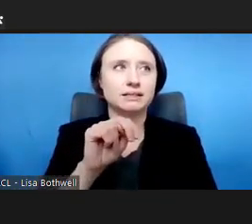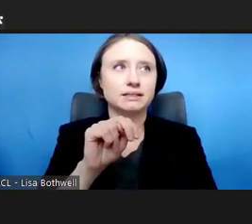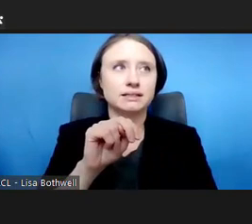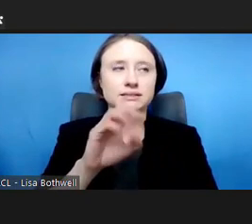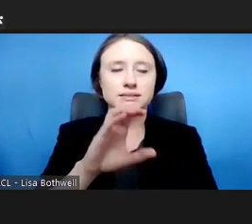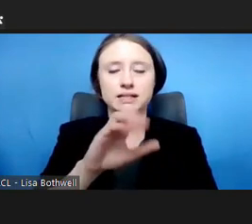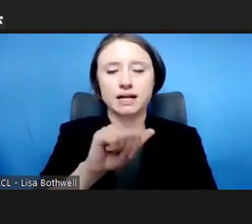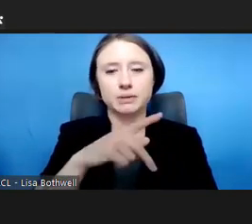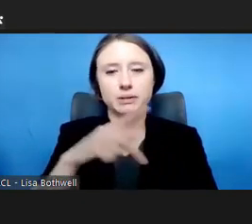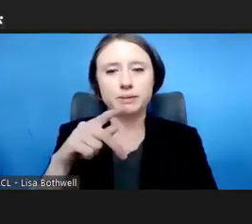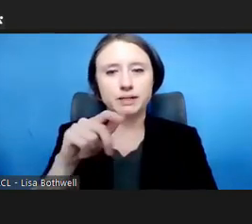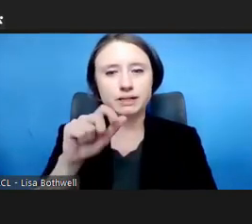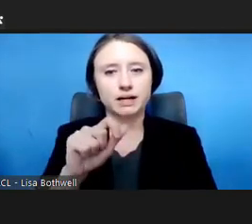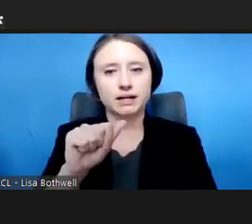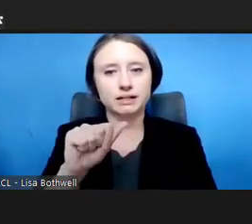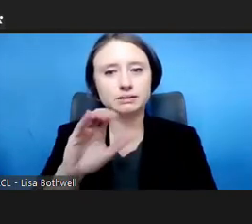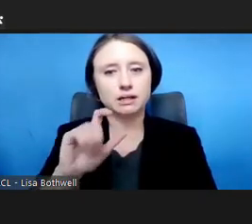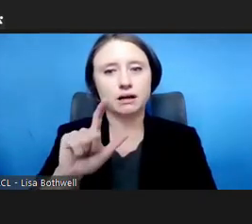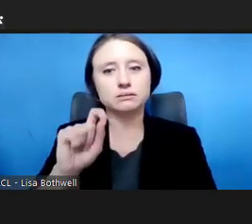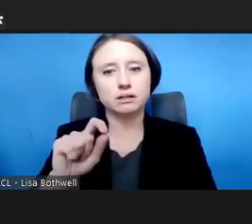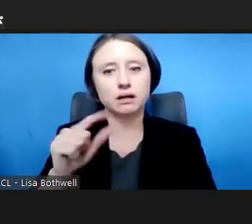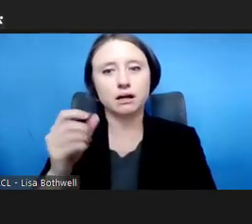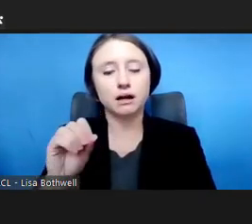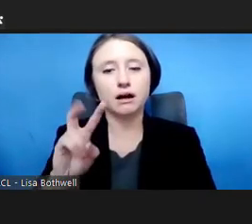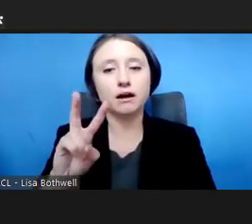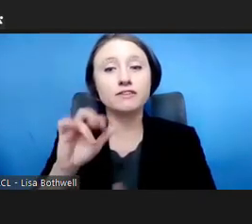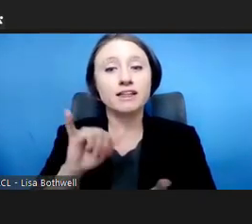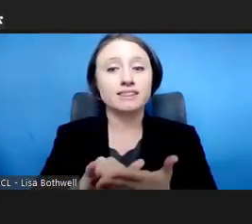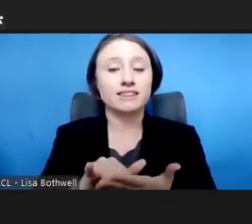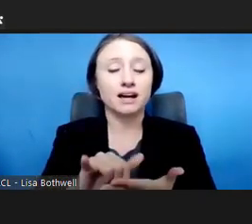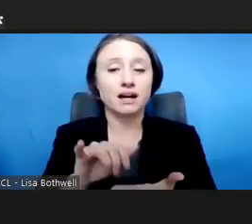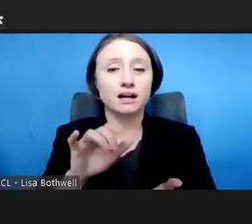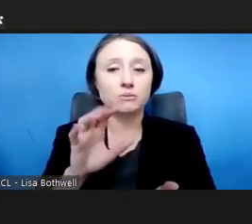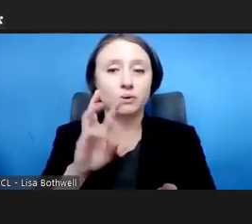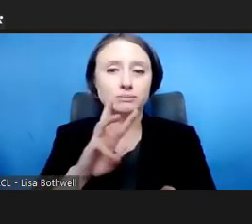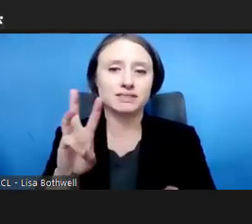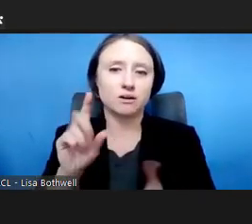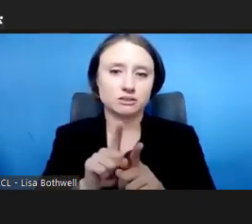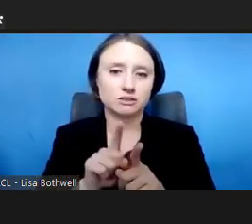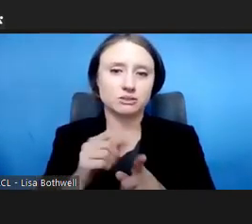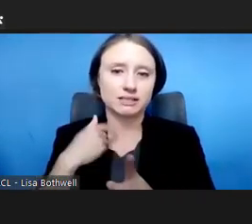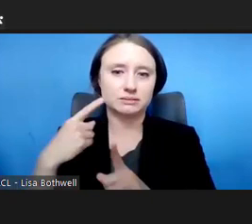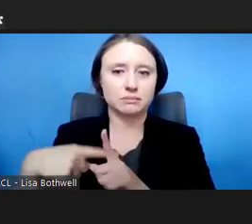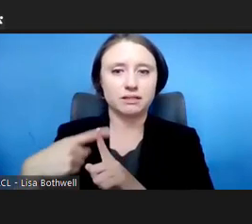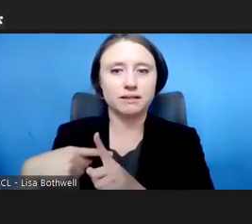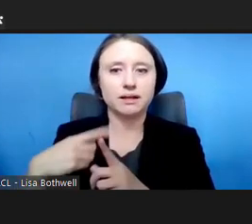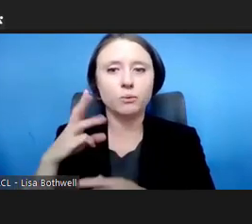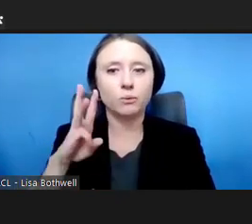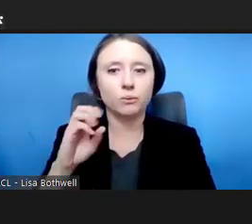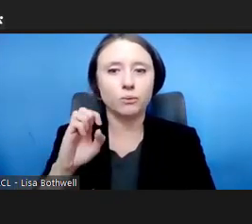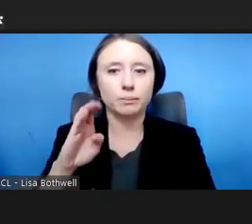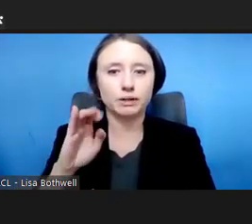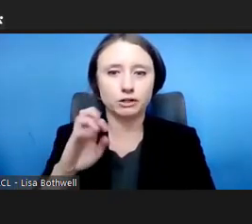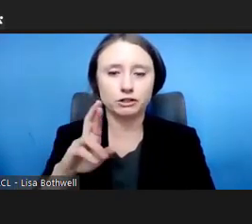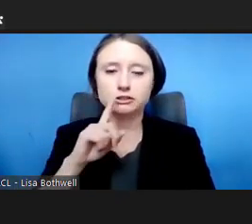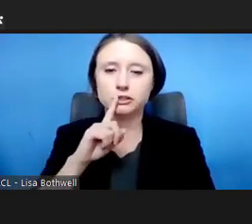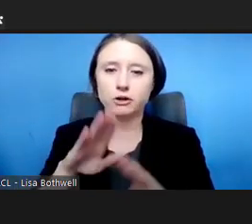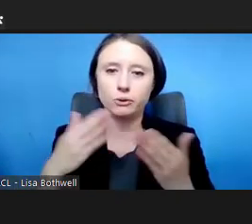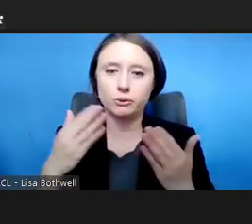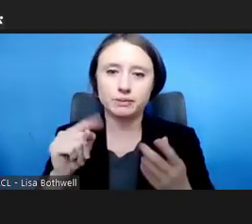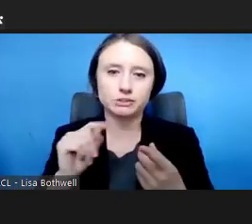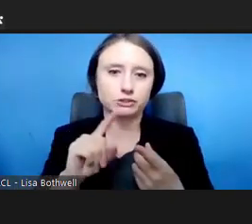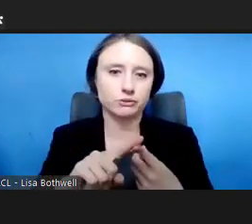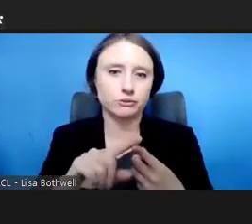You can visit their website for more information at ncapps.acl.gov. That website also